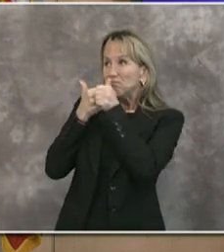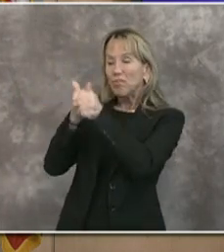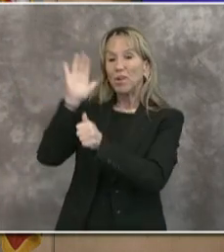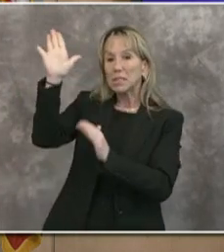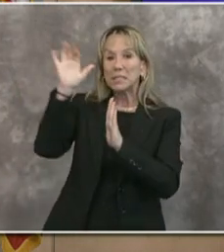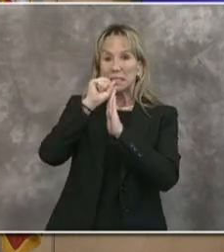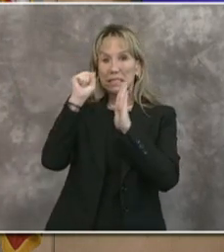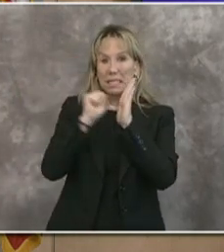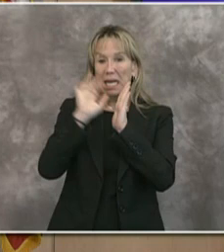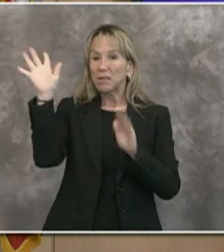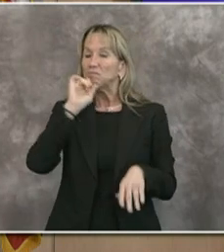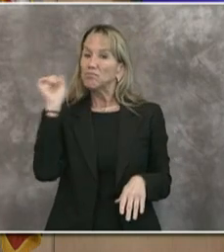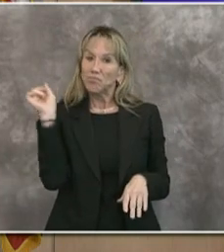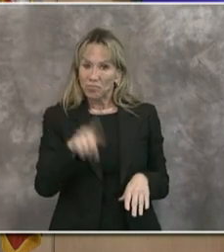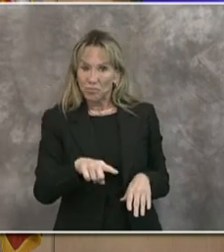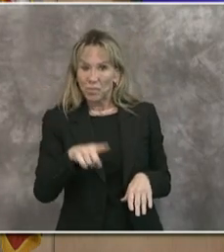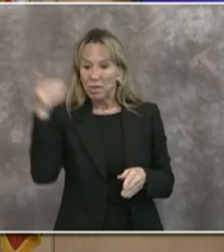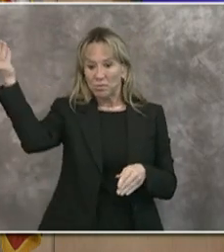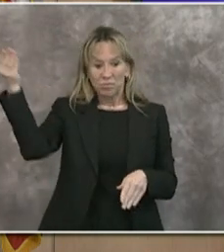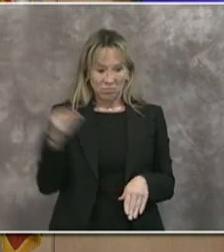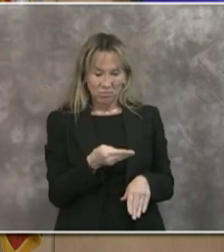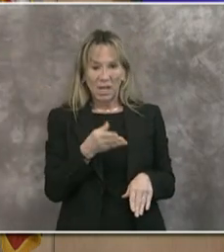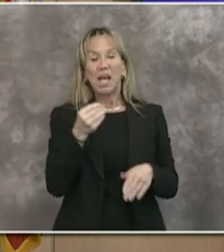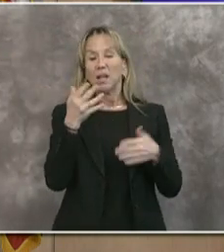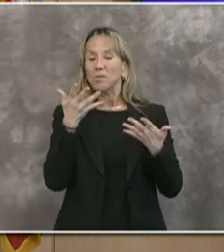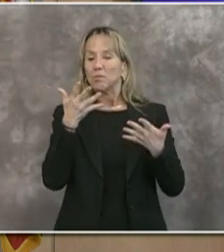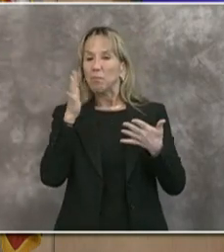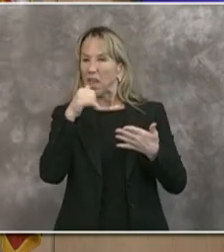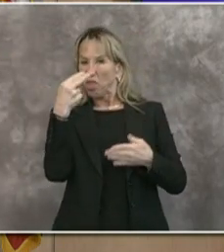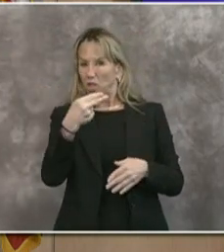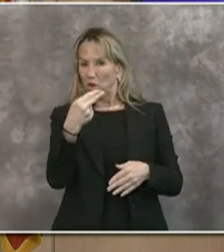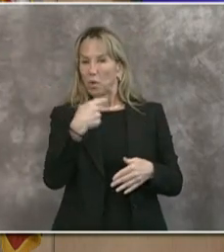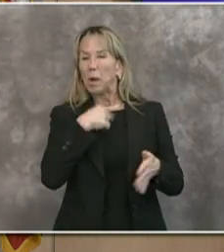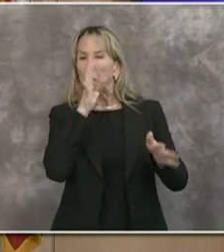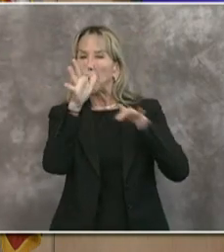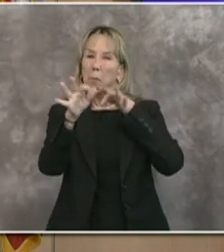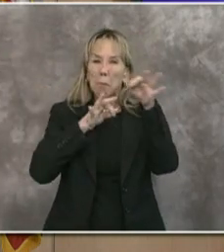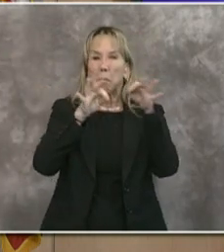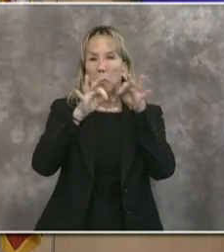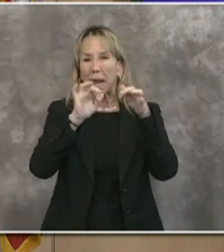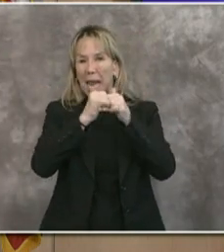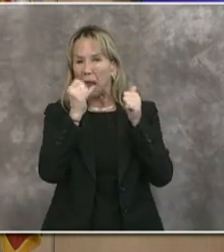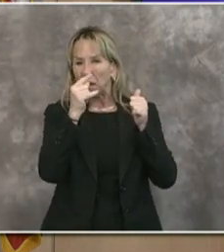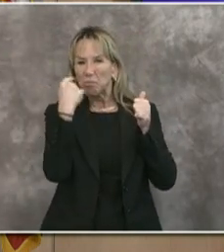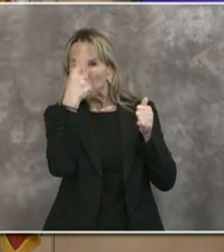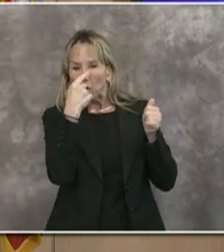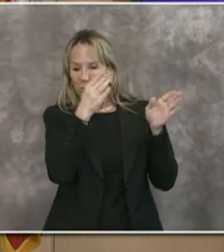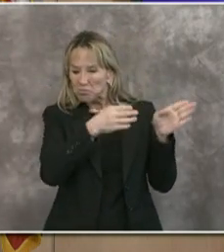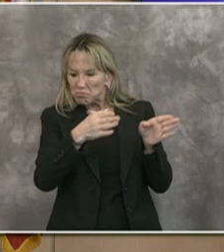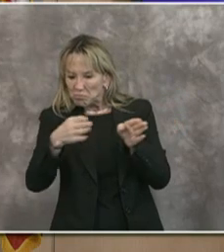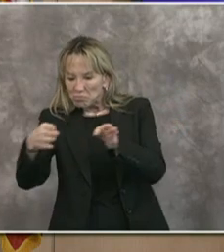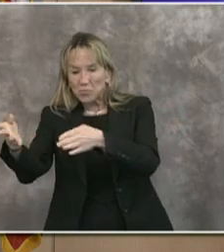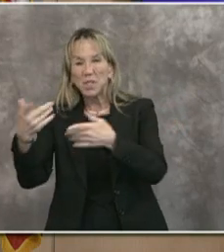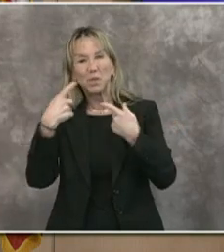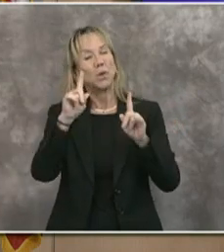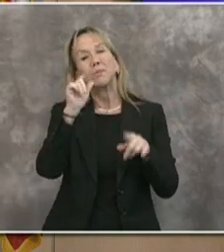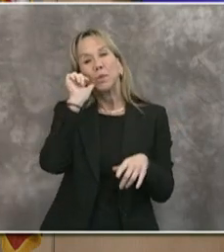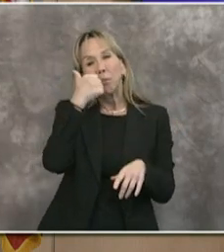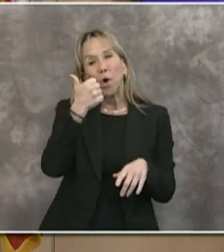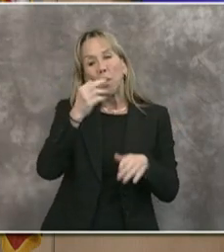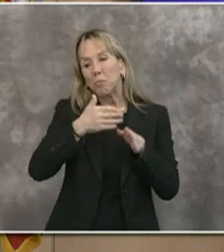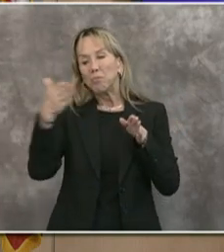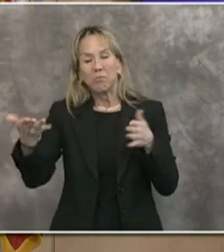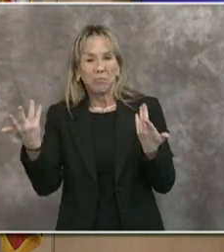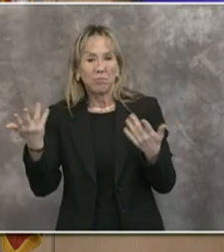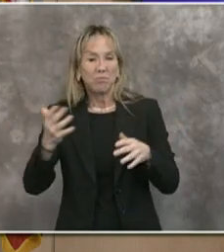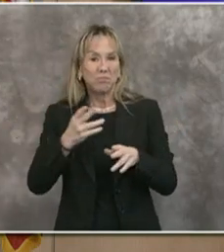I believe, on Thursday, and we will explain that process probably in tomorrow's or Thursday's news briefing. I also